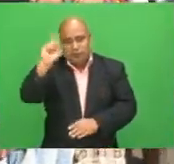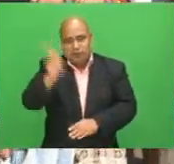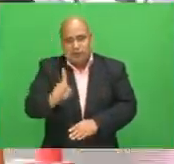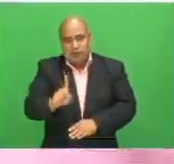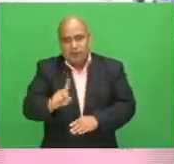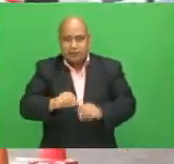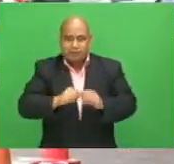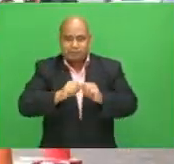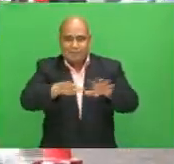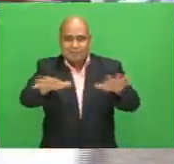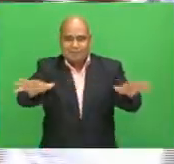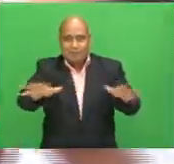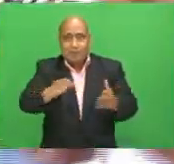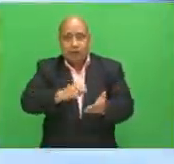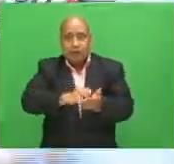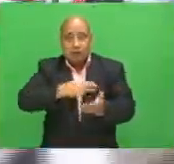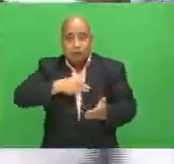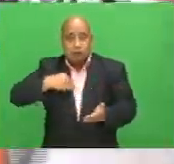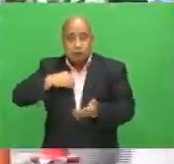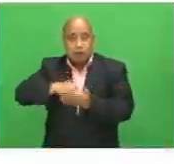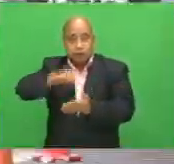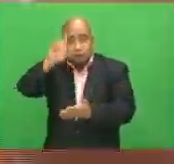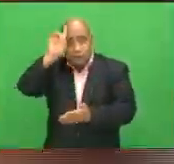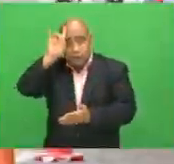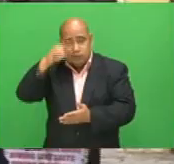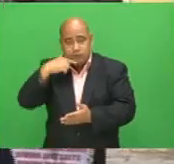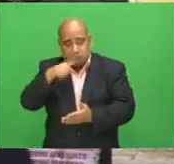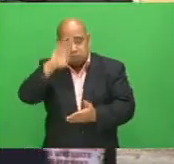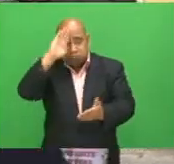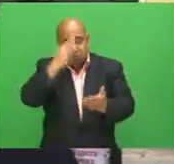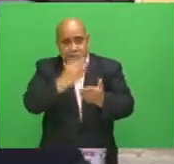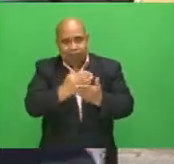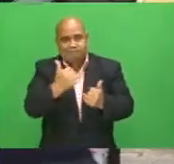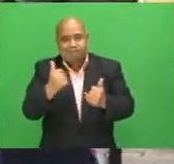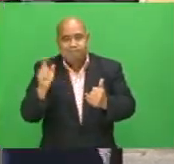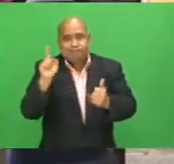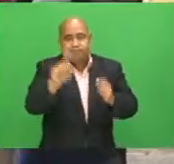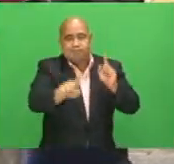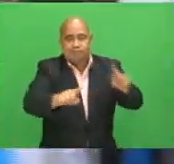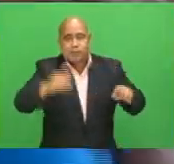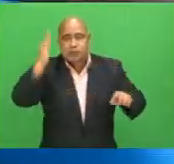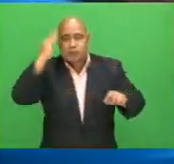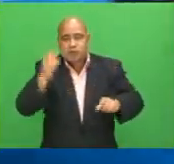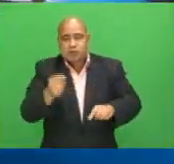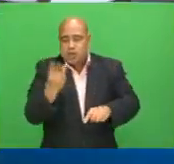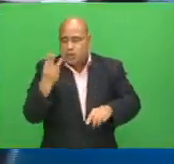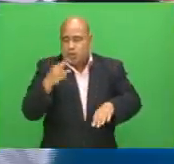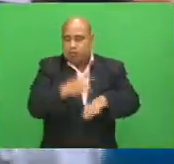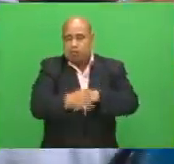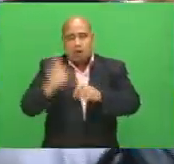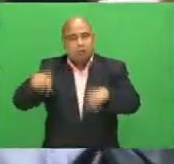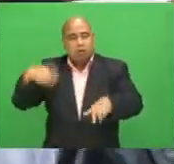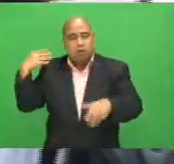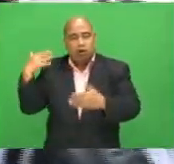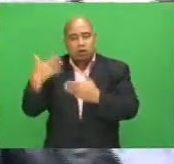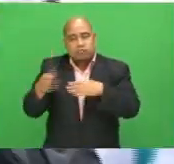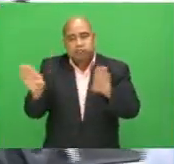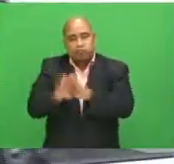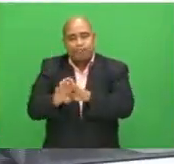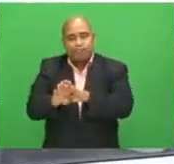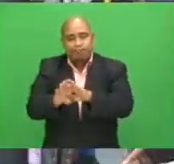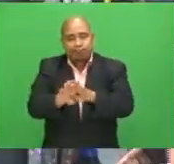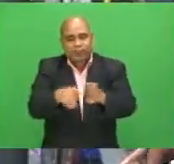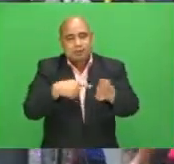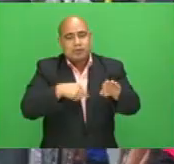Akbar says these students are back in school after 3 months of closure due to COVID-19. In welcoming back the first batch